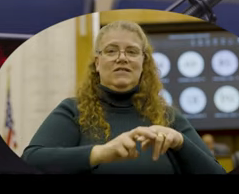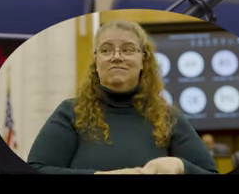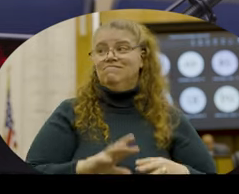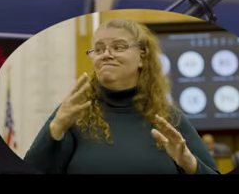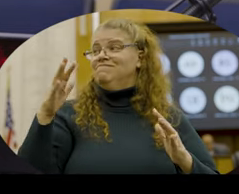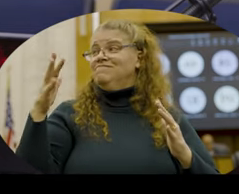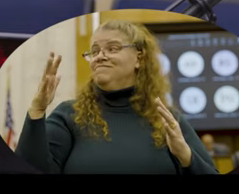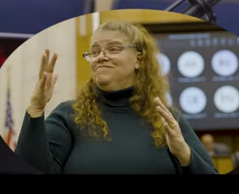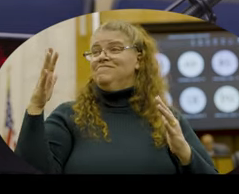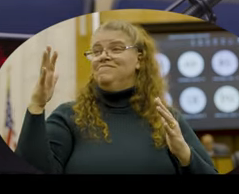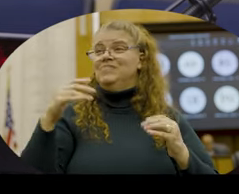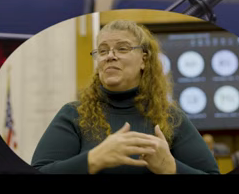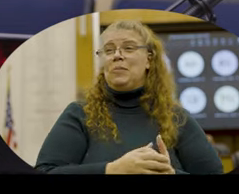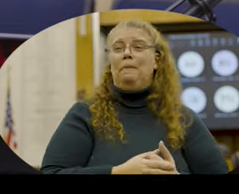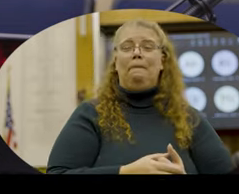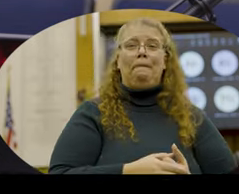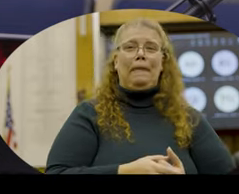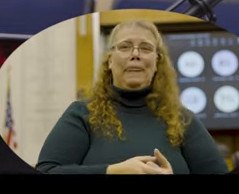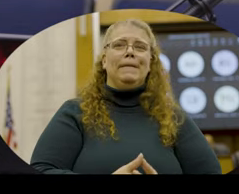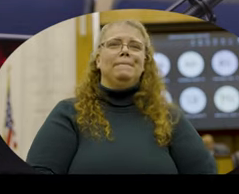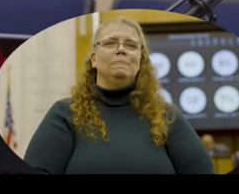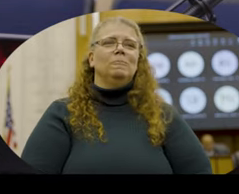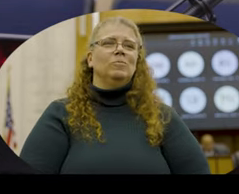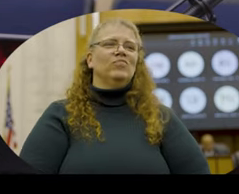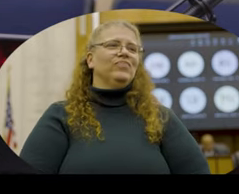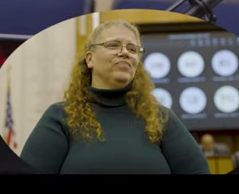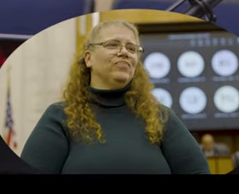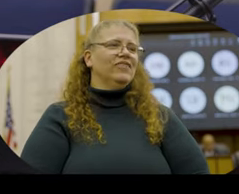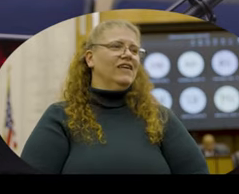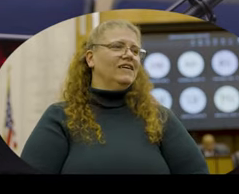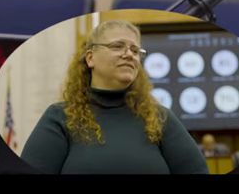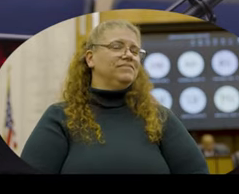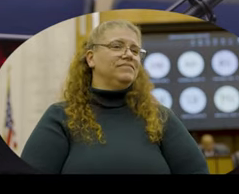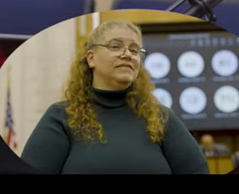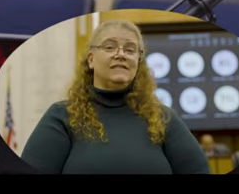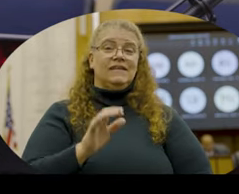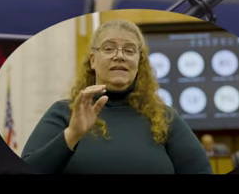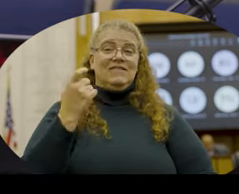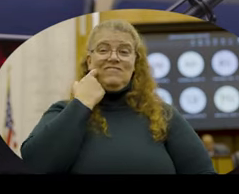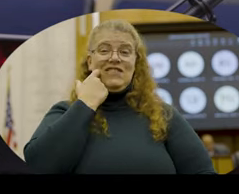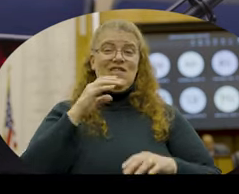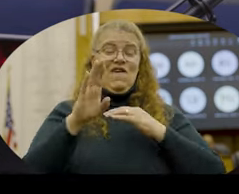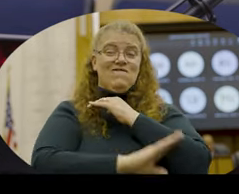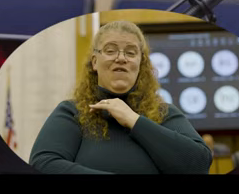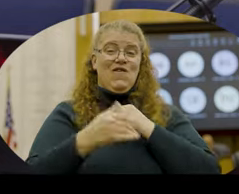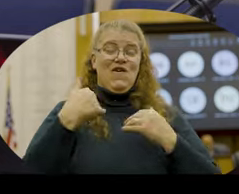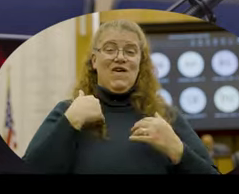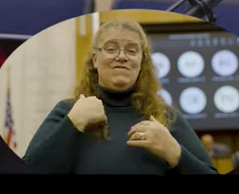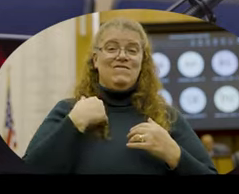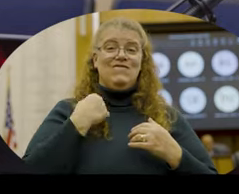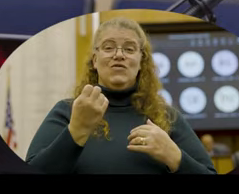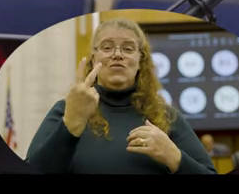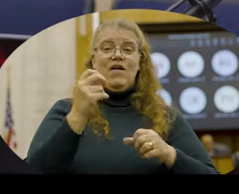If approved, no one directly employed by the City of Richmond will make less than $18